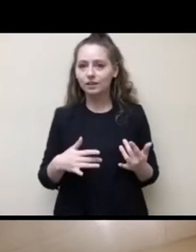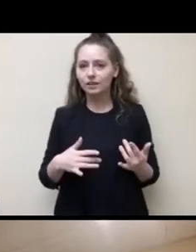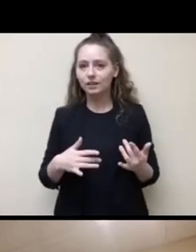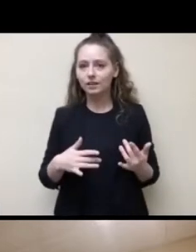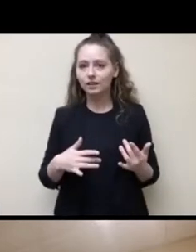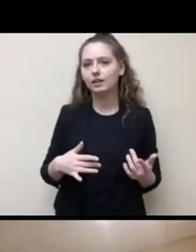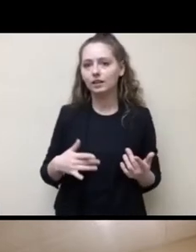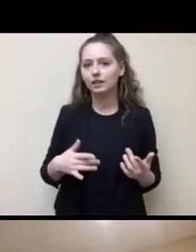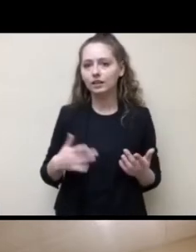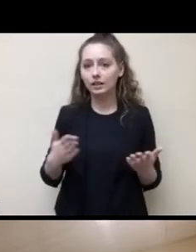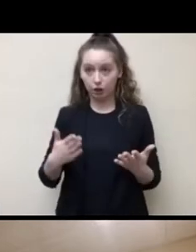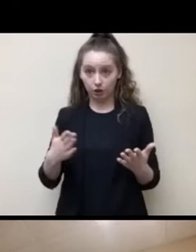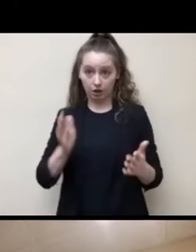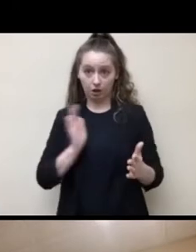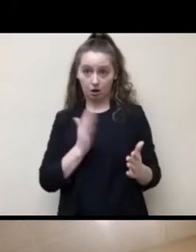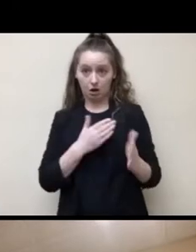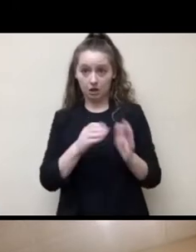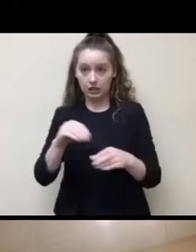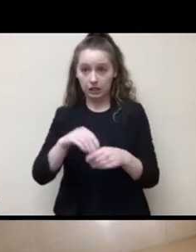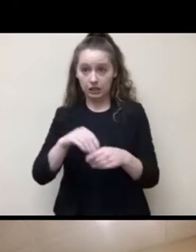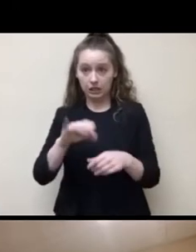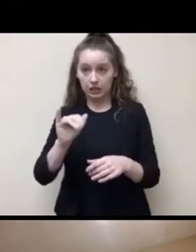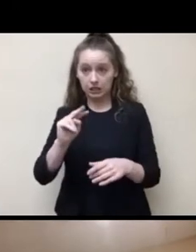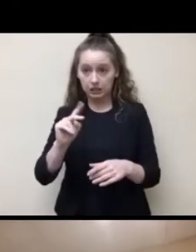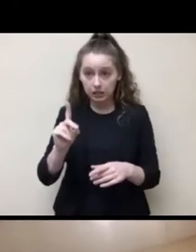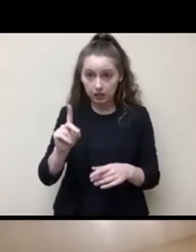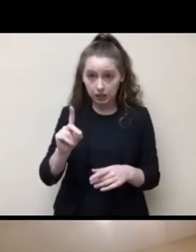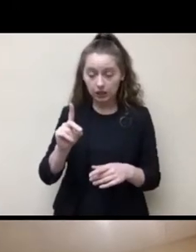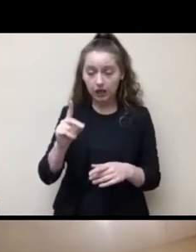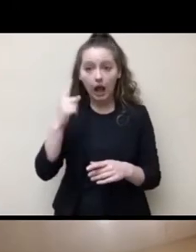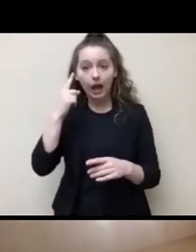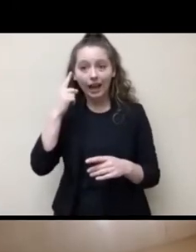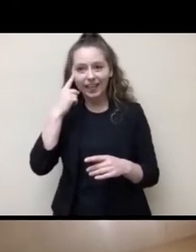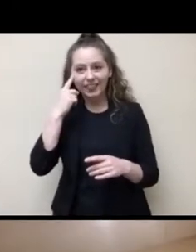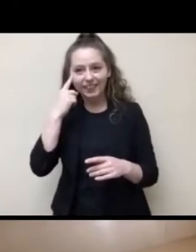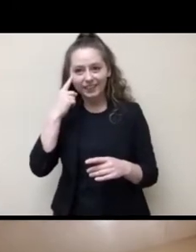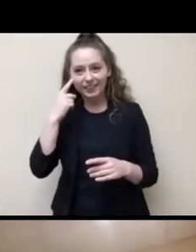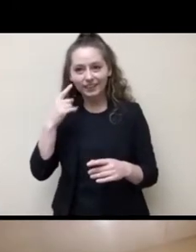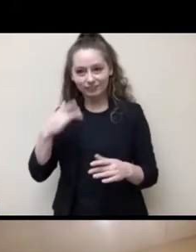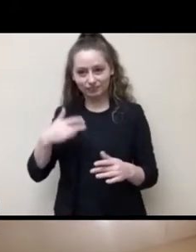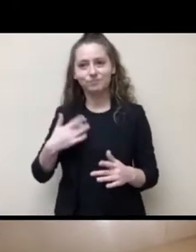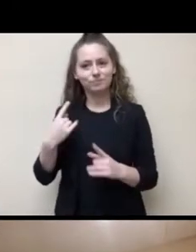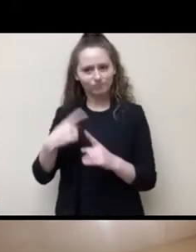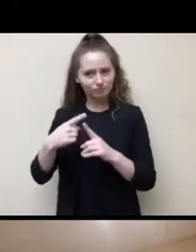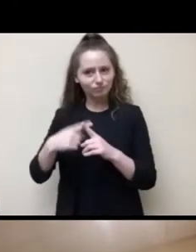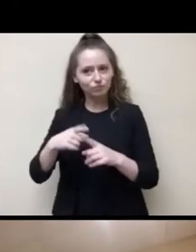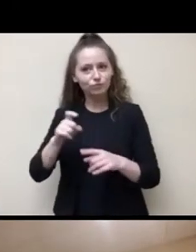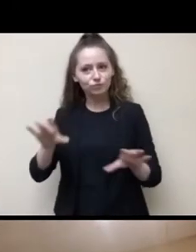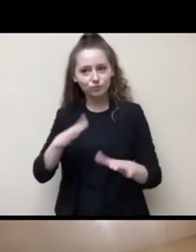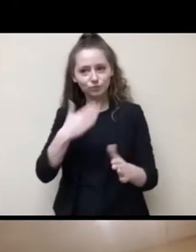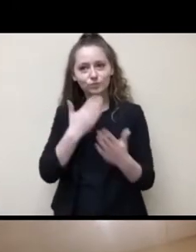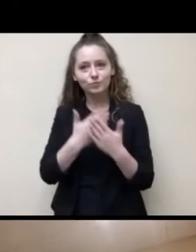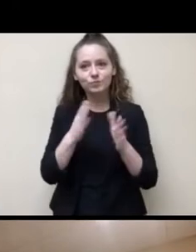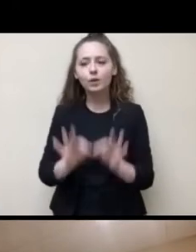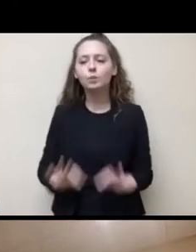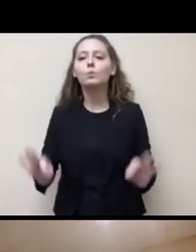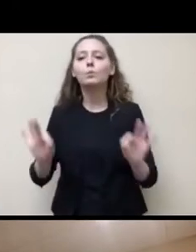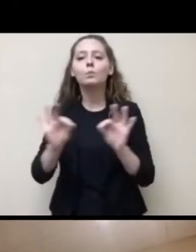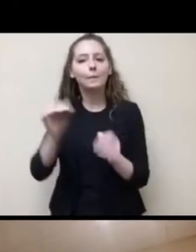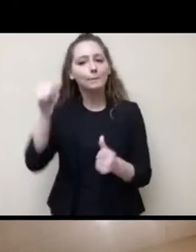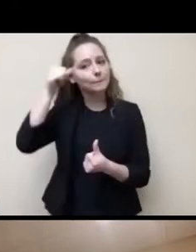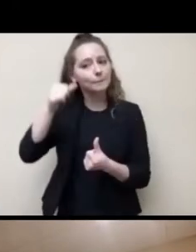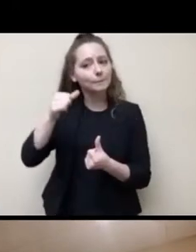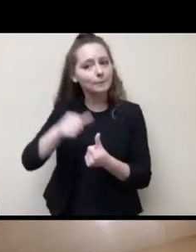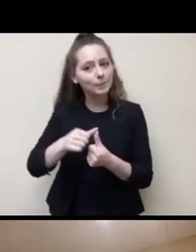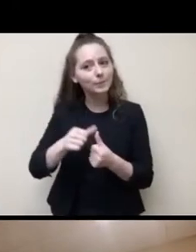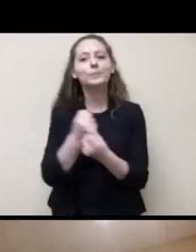city, I think it's encouraging that we should do well as long as we remember to maintain being safe. You know, continue to